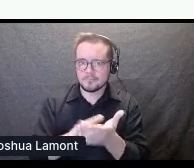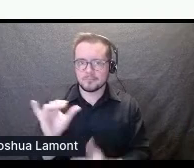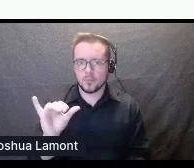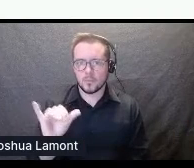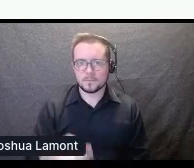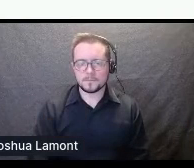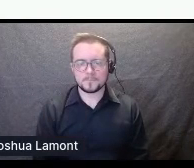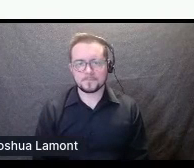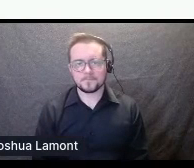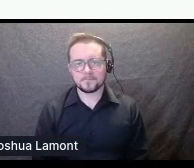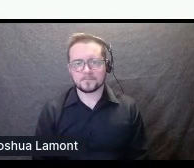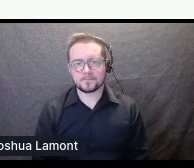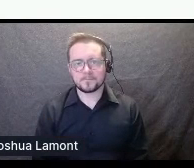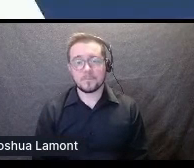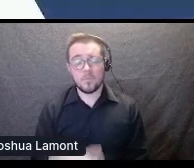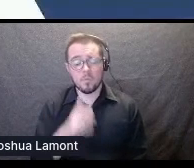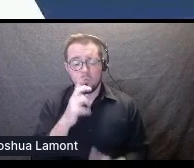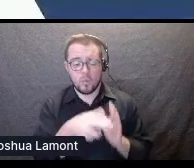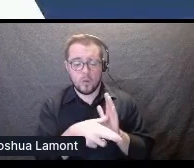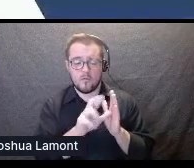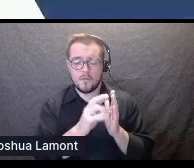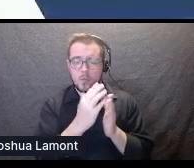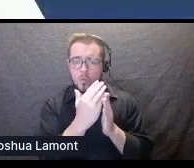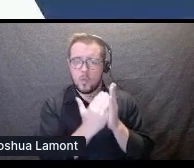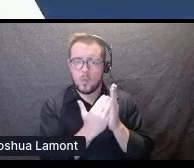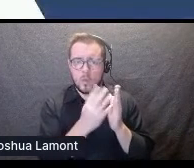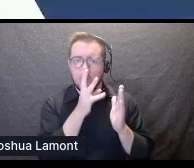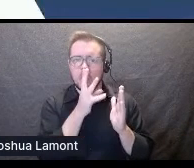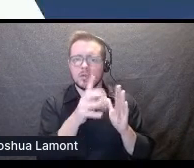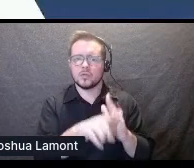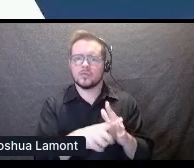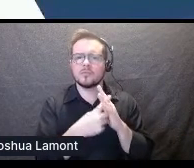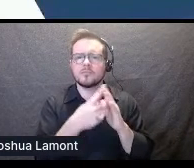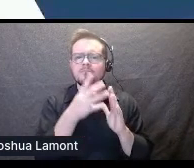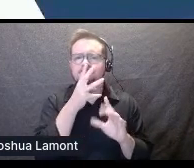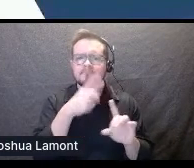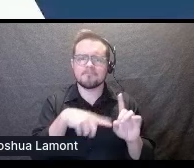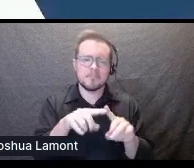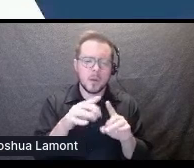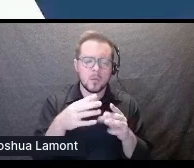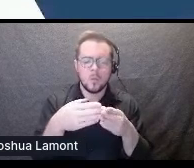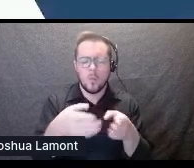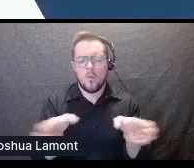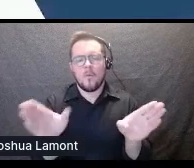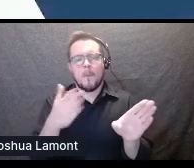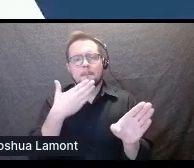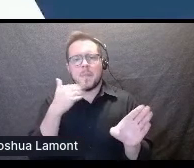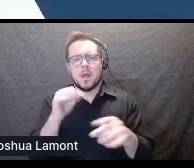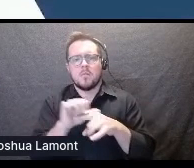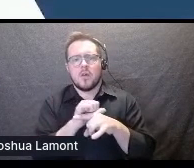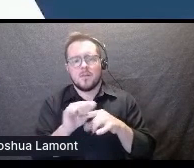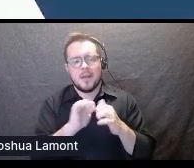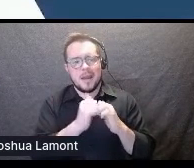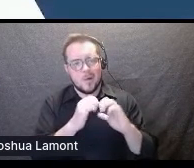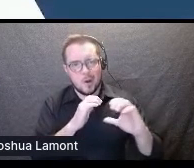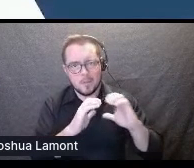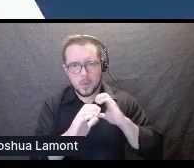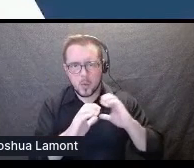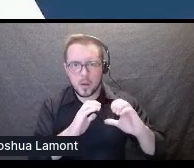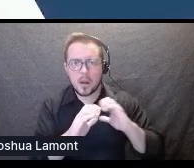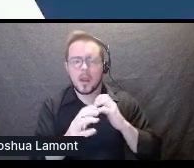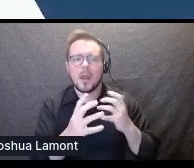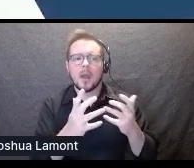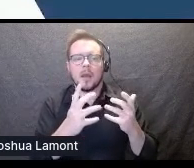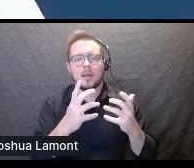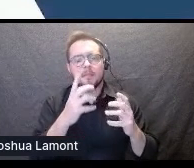And then just to briefly review the agenda, we're going to start off talking about overall best practices for communicating across lines of difference that apply both